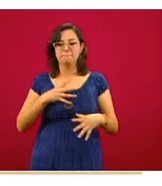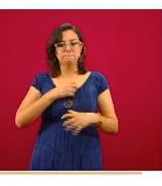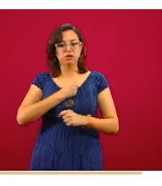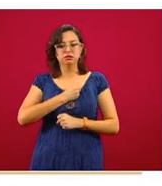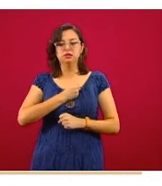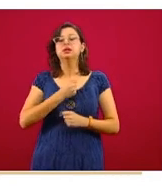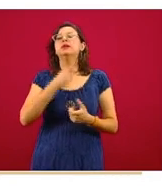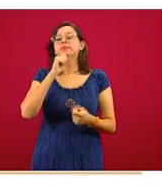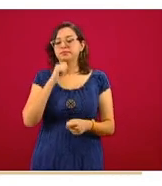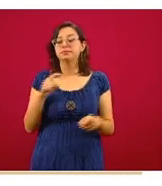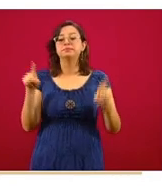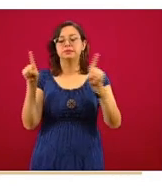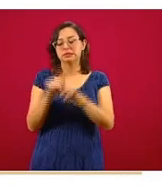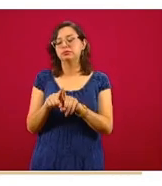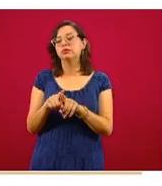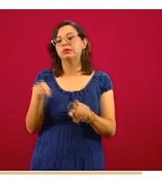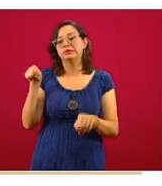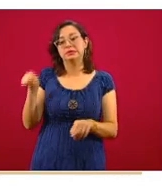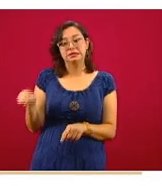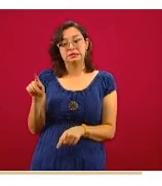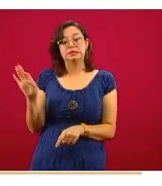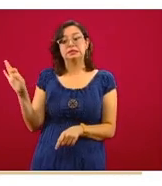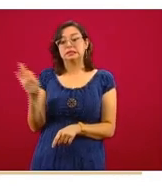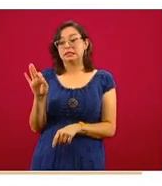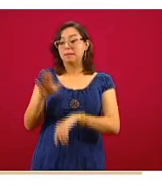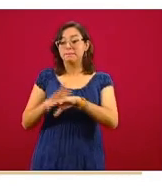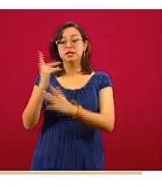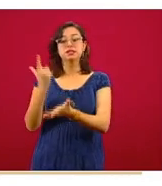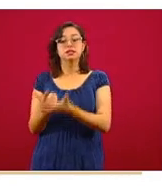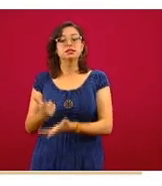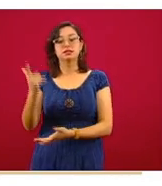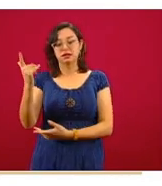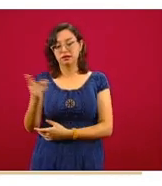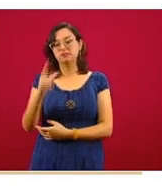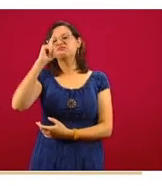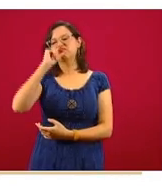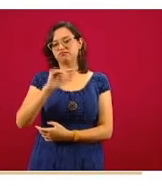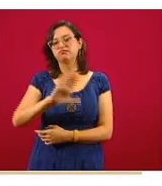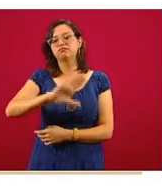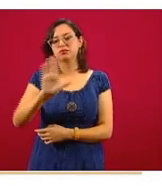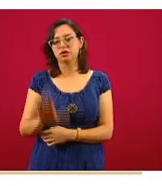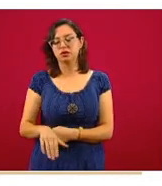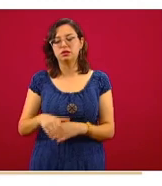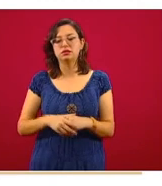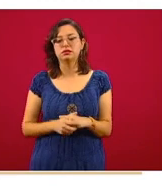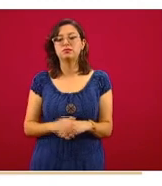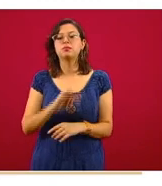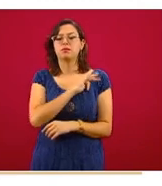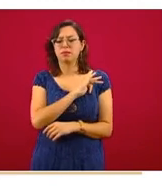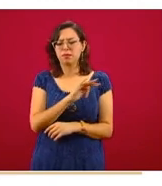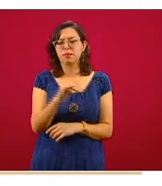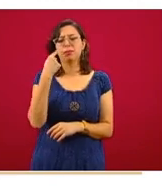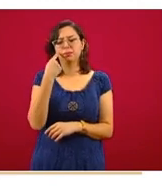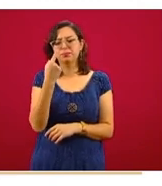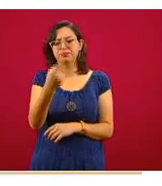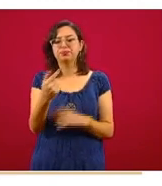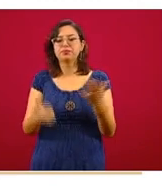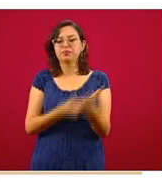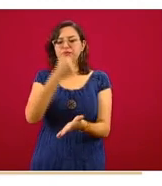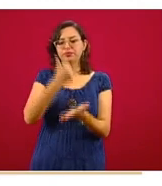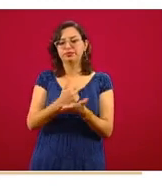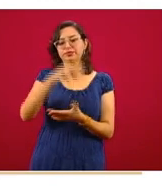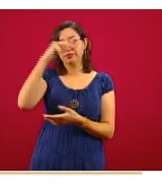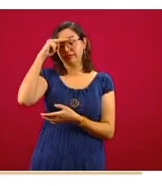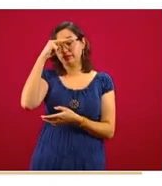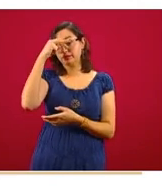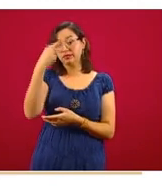care, because we are talking about patients who are showing respiratory failure and they are exposed to a